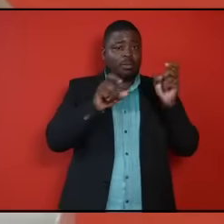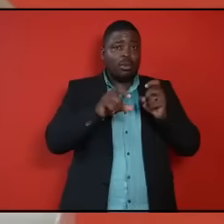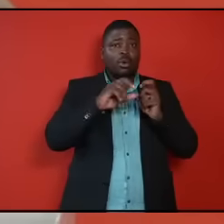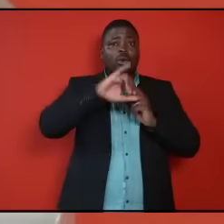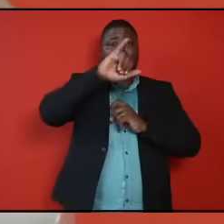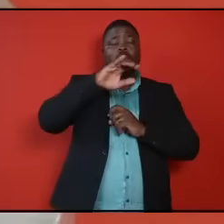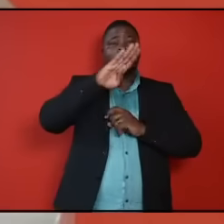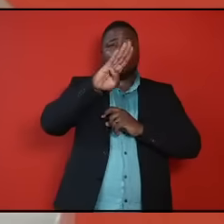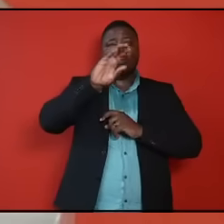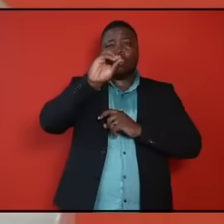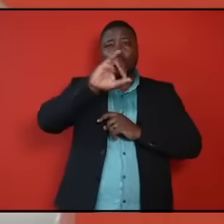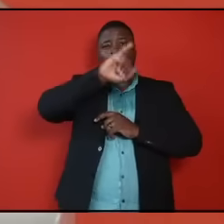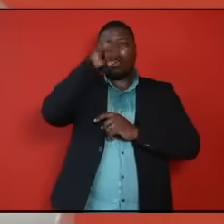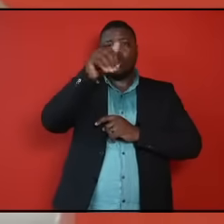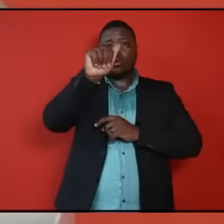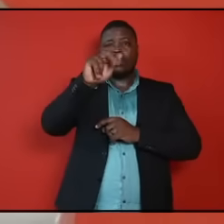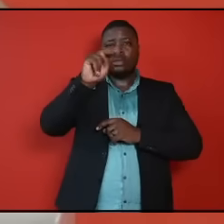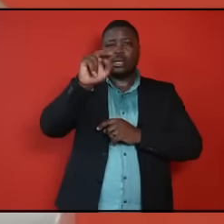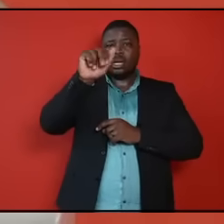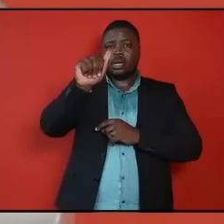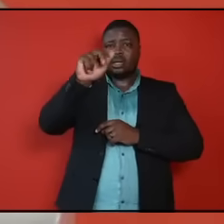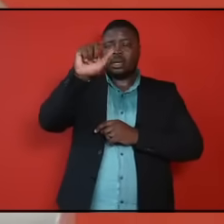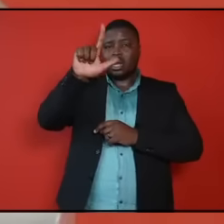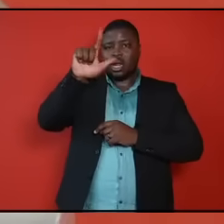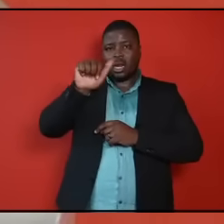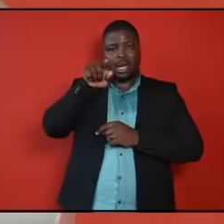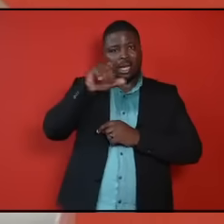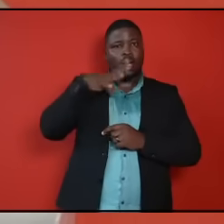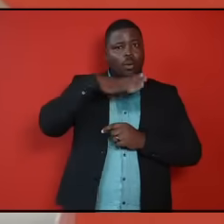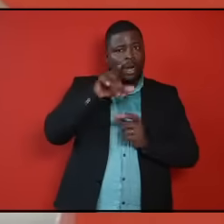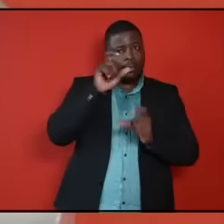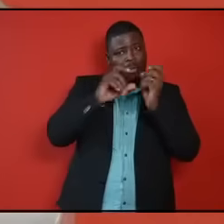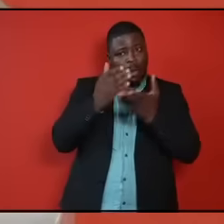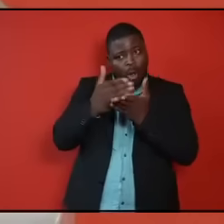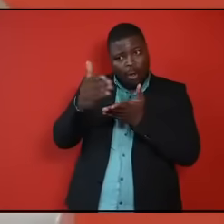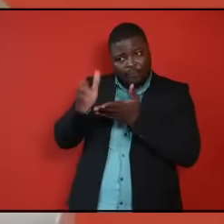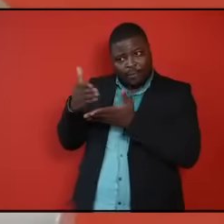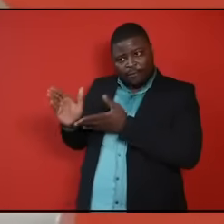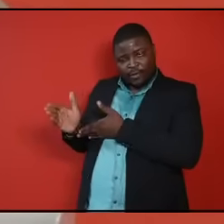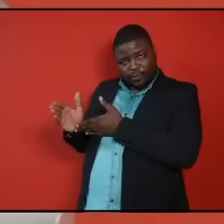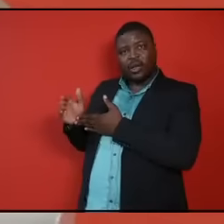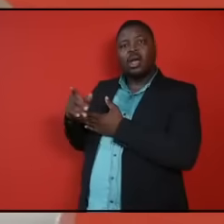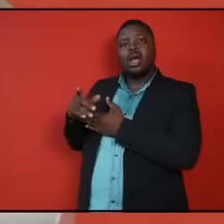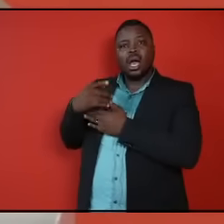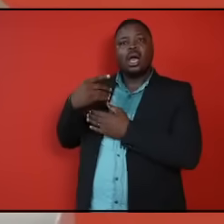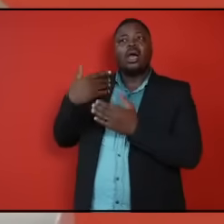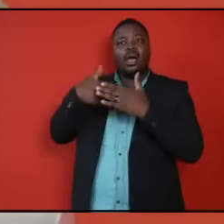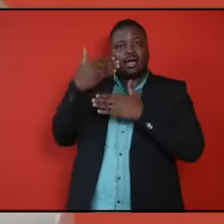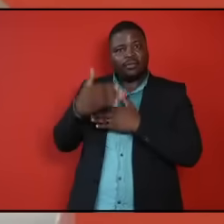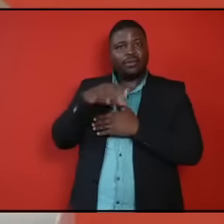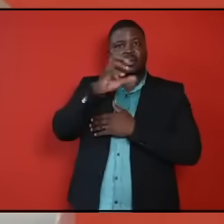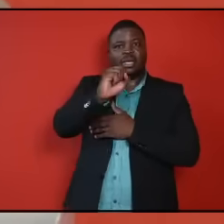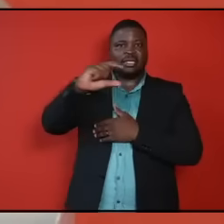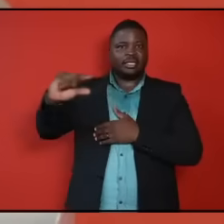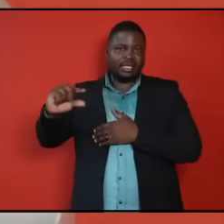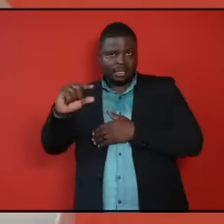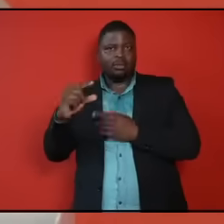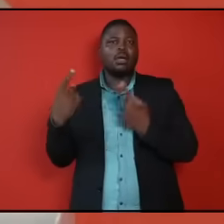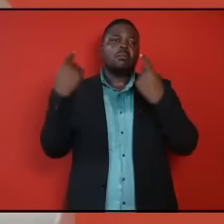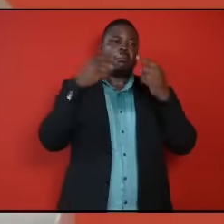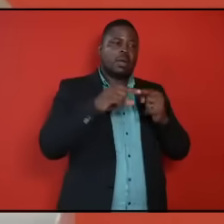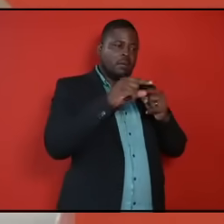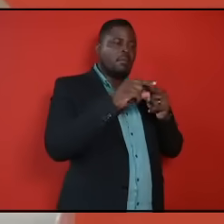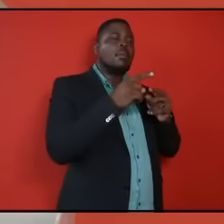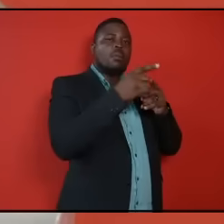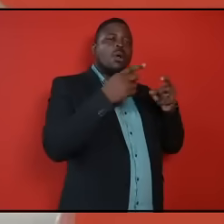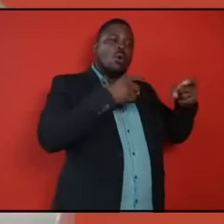give that region, not a province, a region alone, to Secretary General who run that region. You are going to deliver